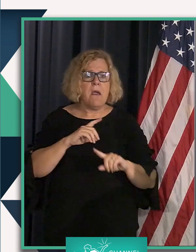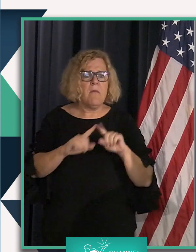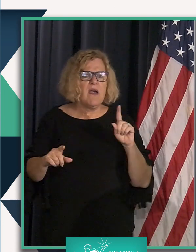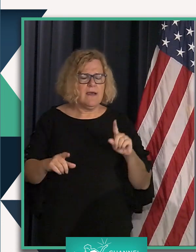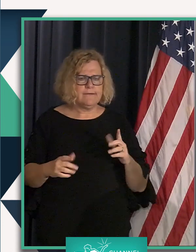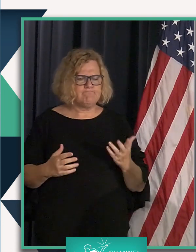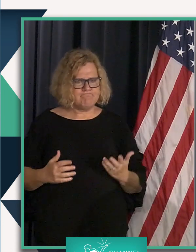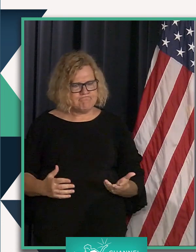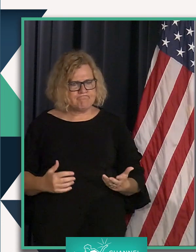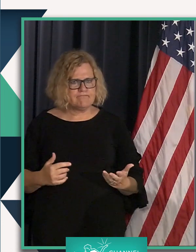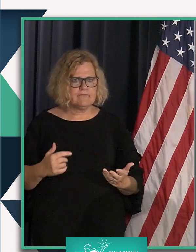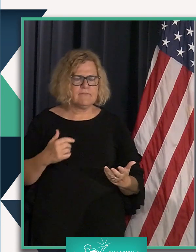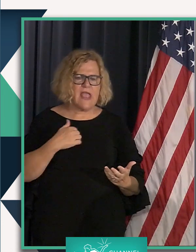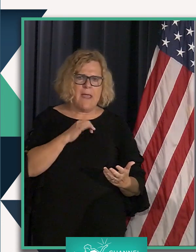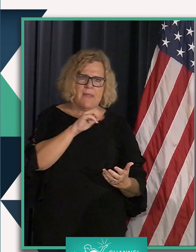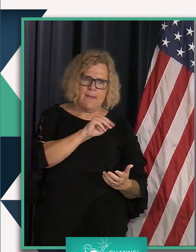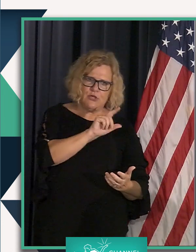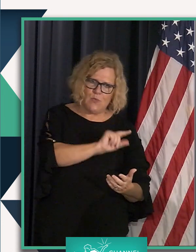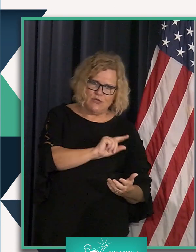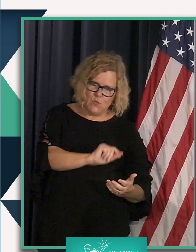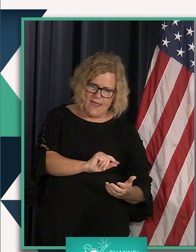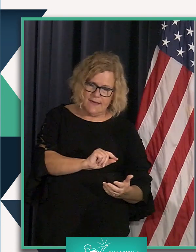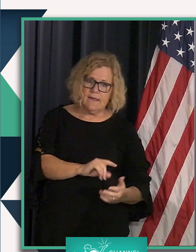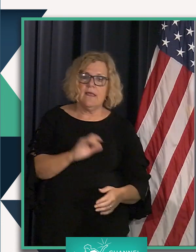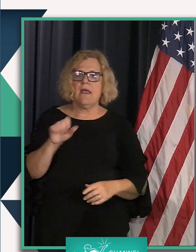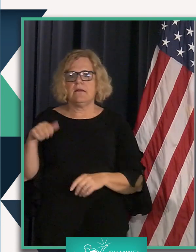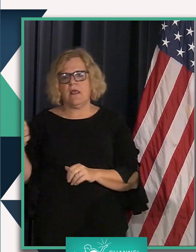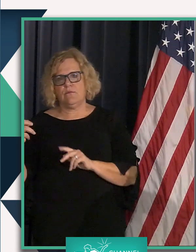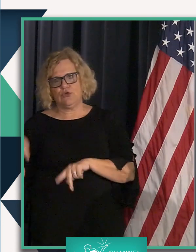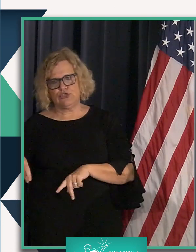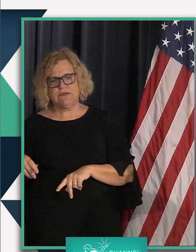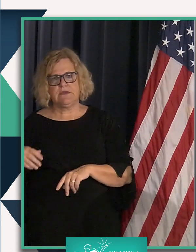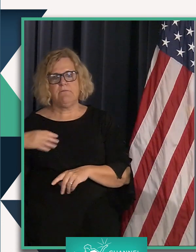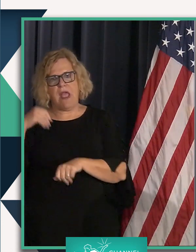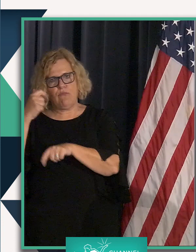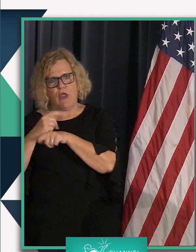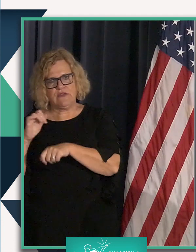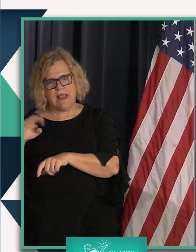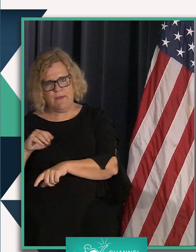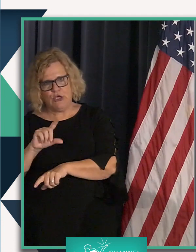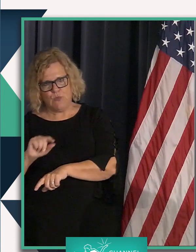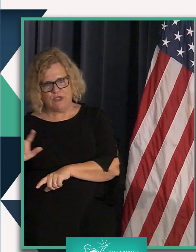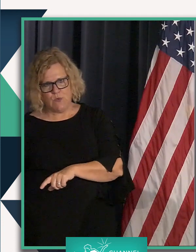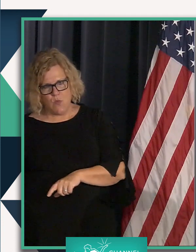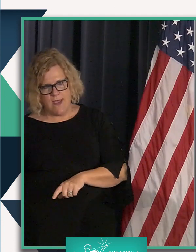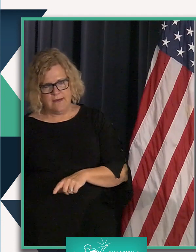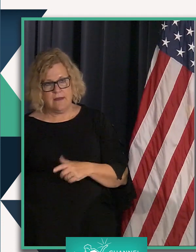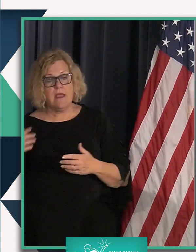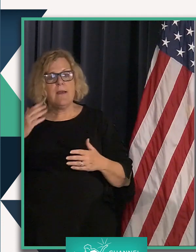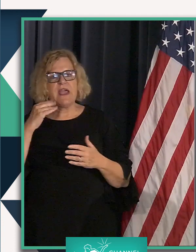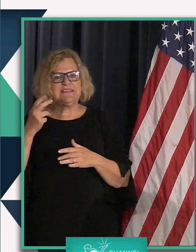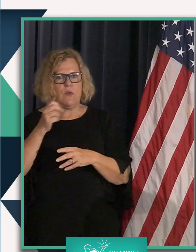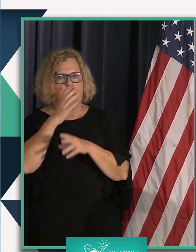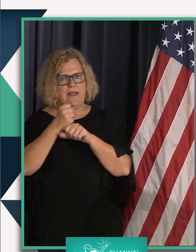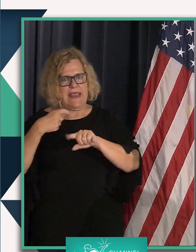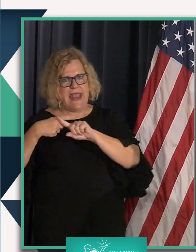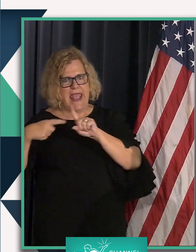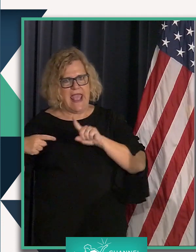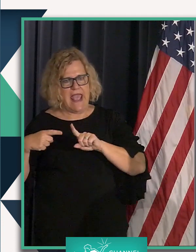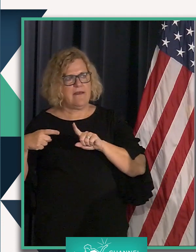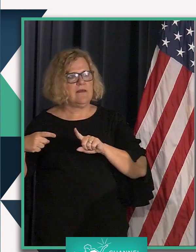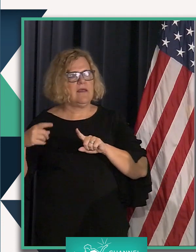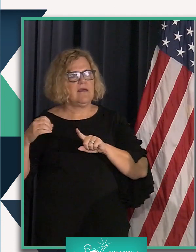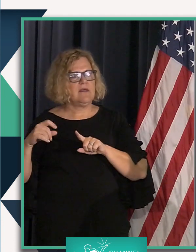just like I'm cleaning it 2020, and another one, my brother is cleaning on 2021, because he's going to get half of it if it